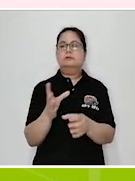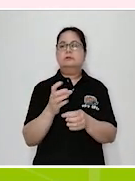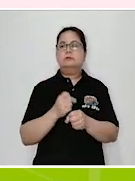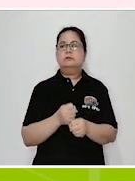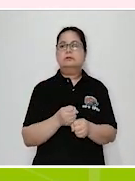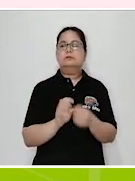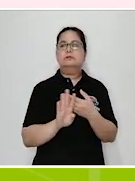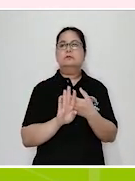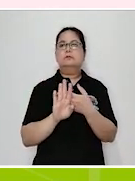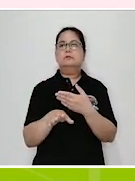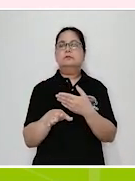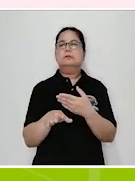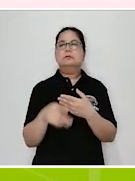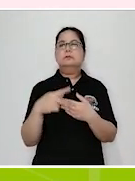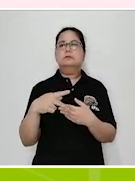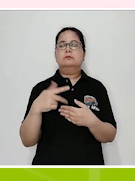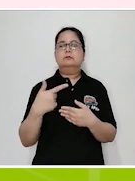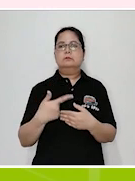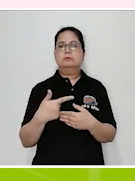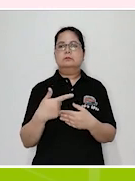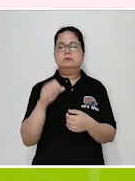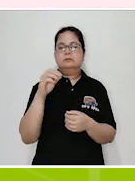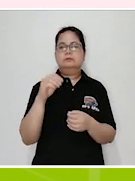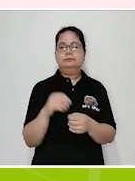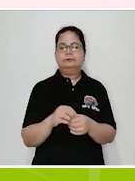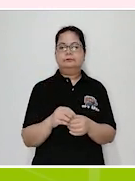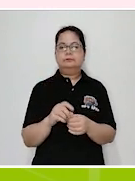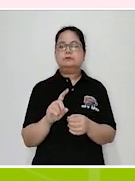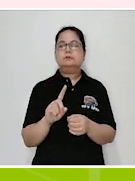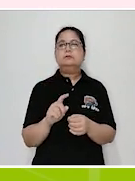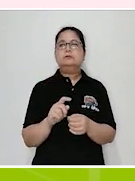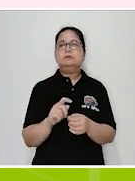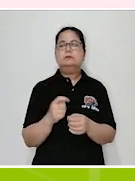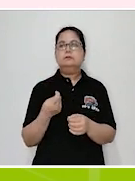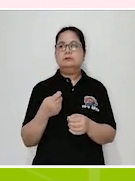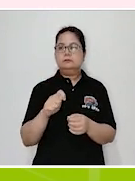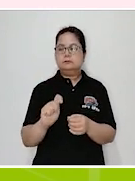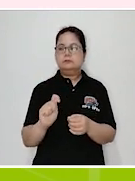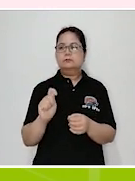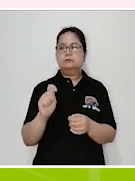Hime back to the moon. The samurai could not do anything.